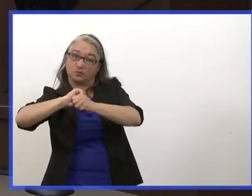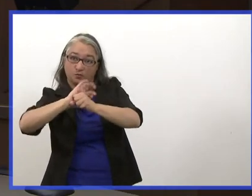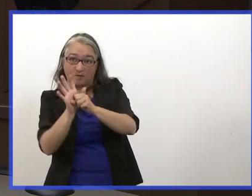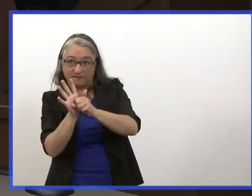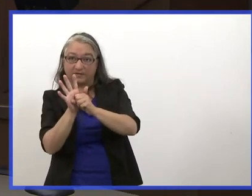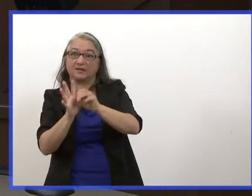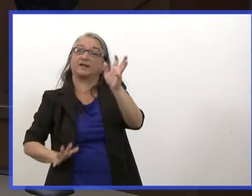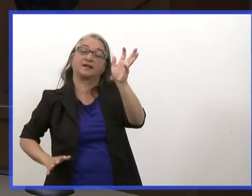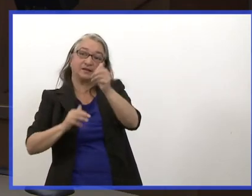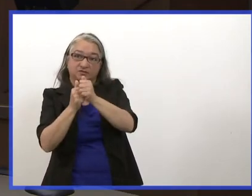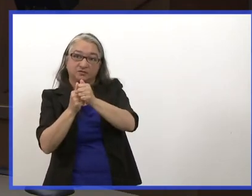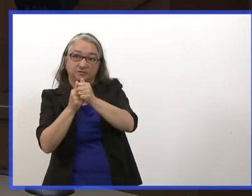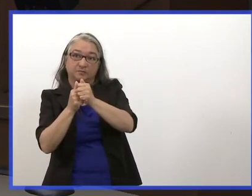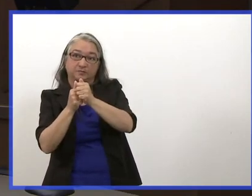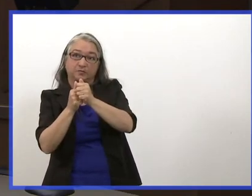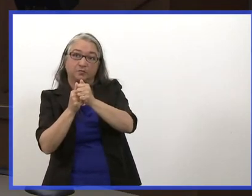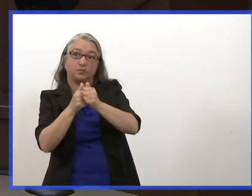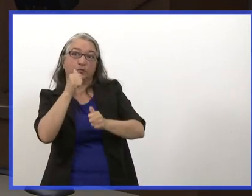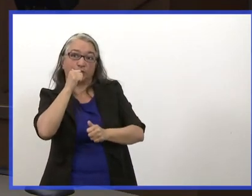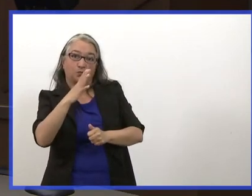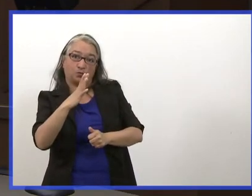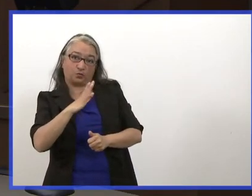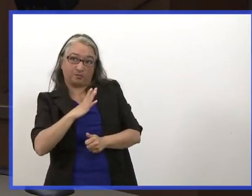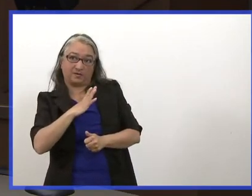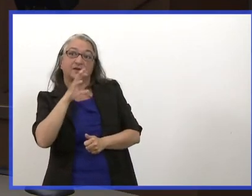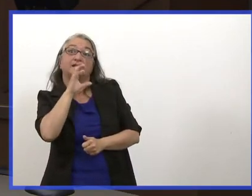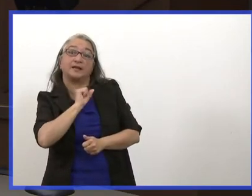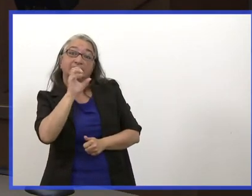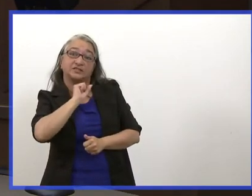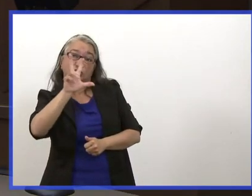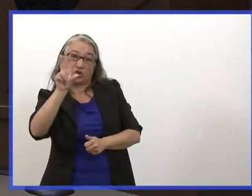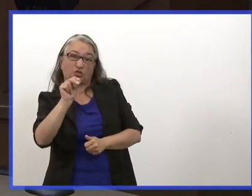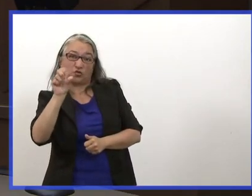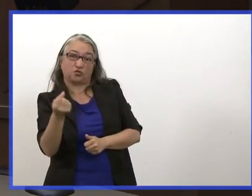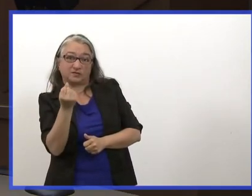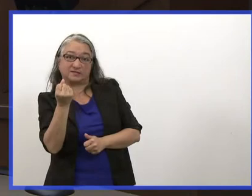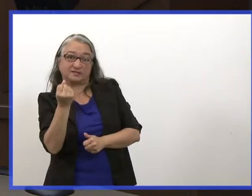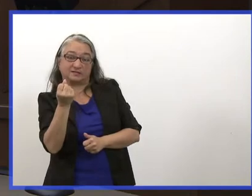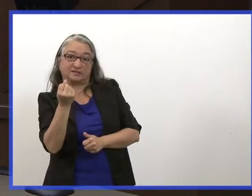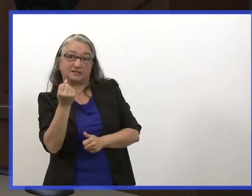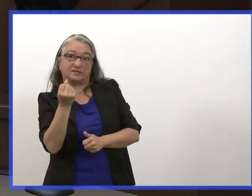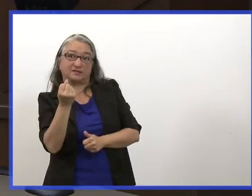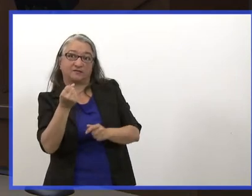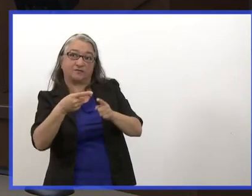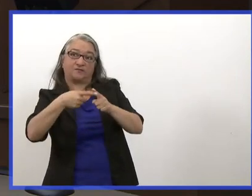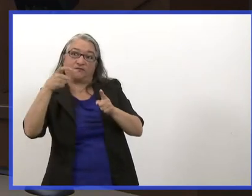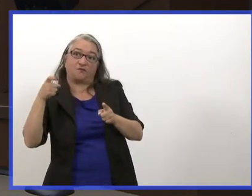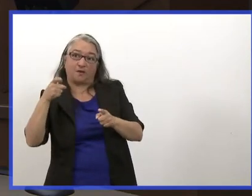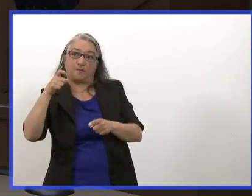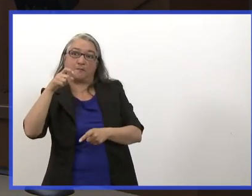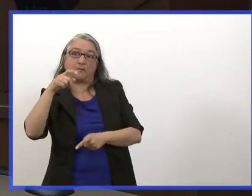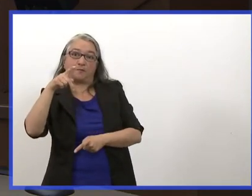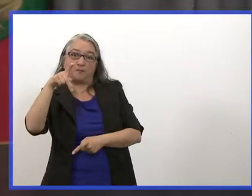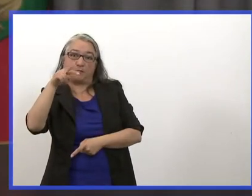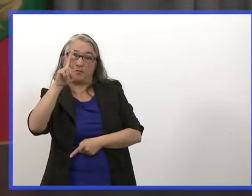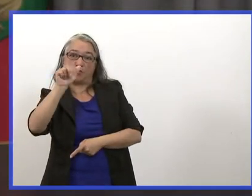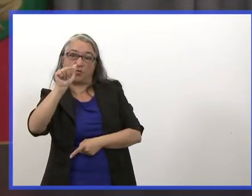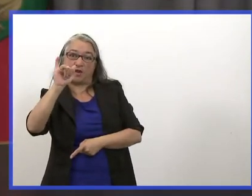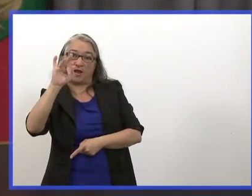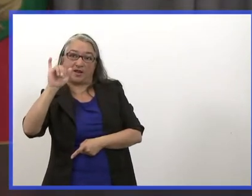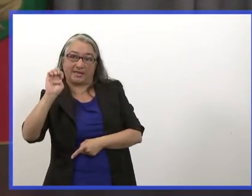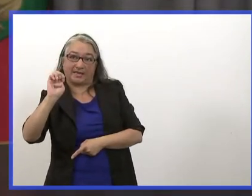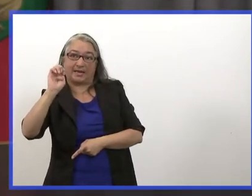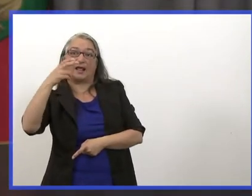Health Region died. Do you know if she was being prepped for transfer out of Brandon? Yeah, I